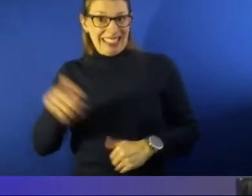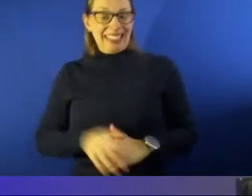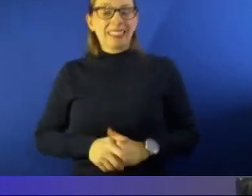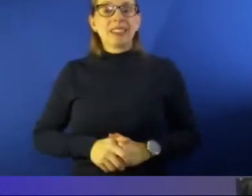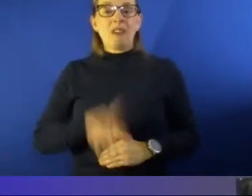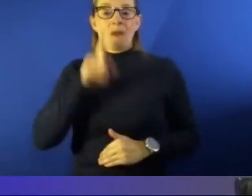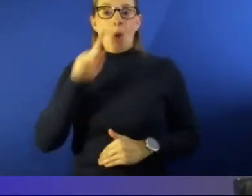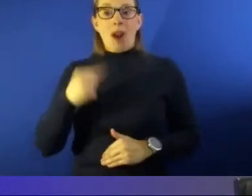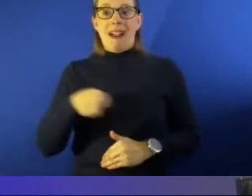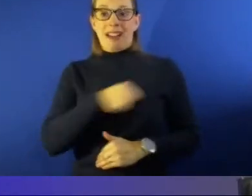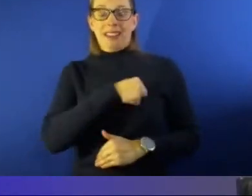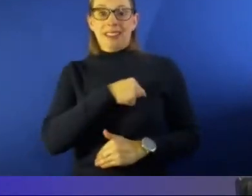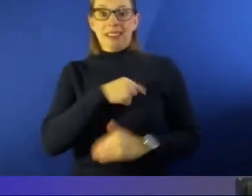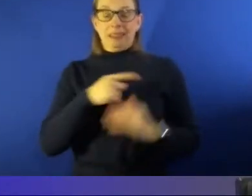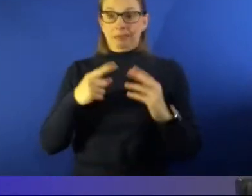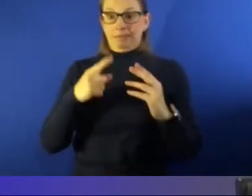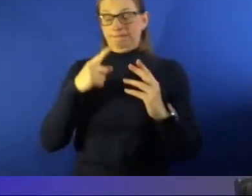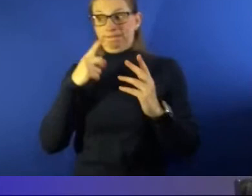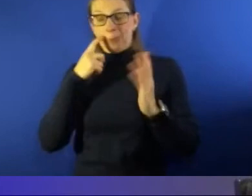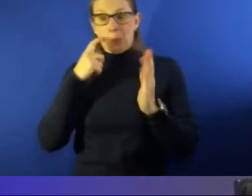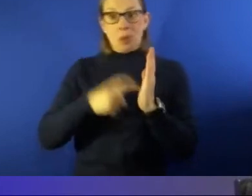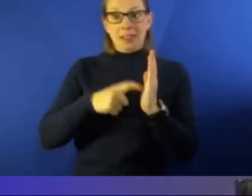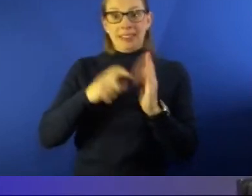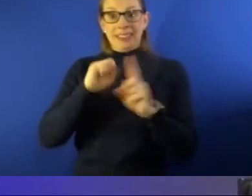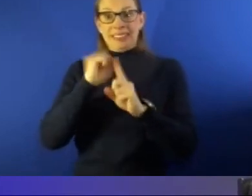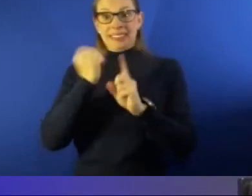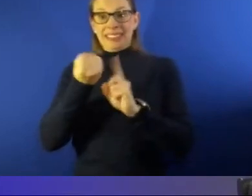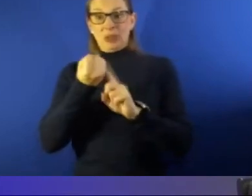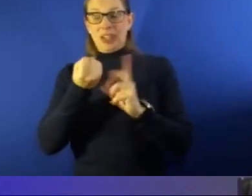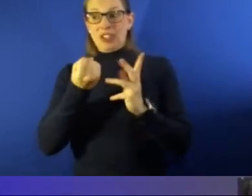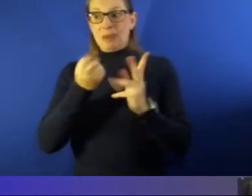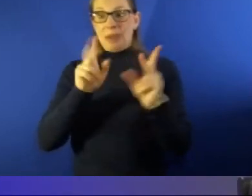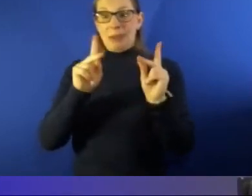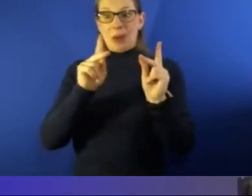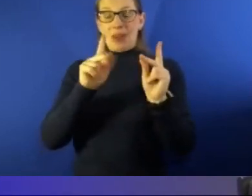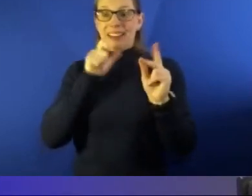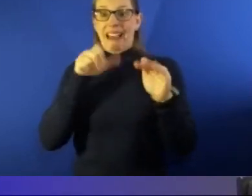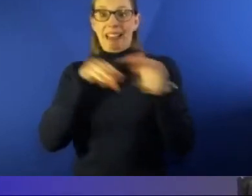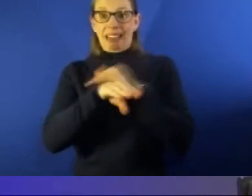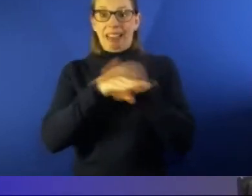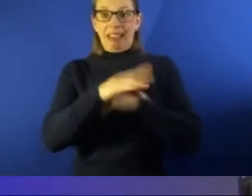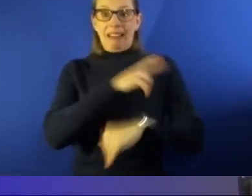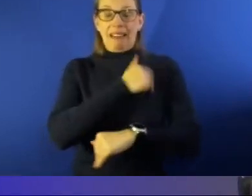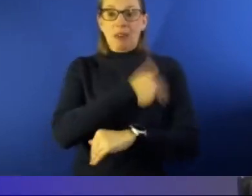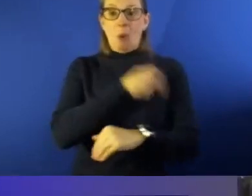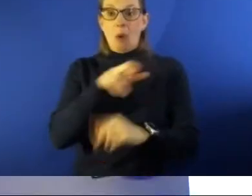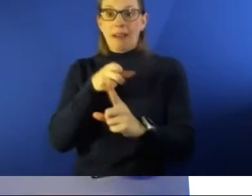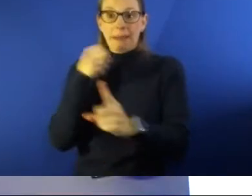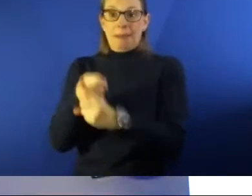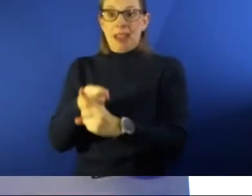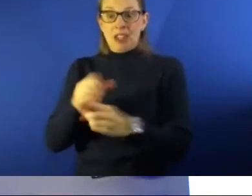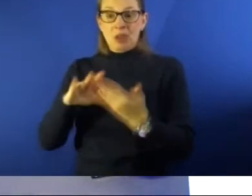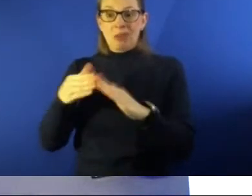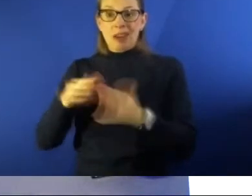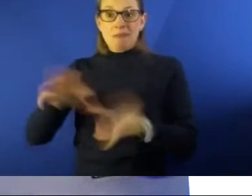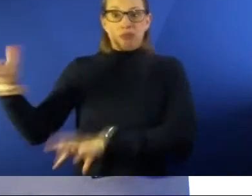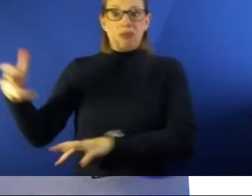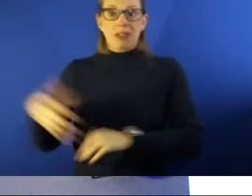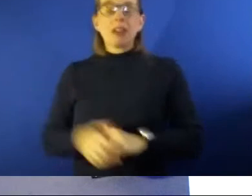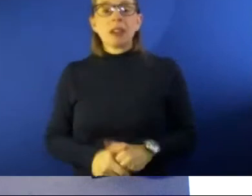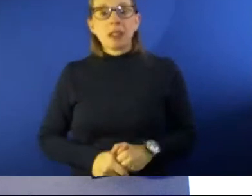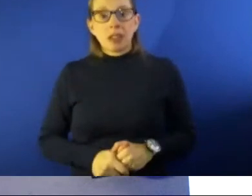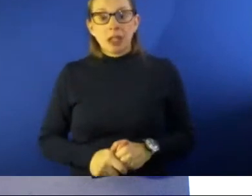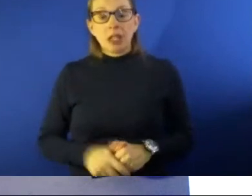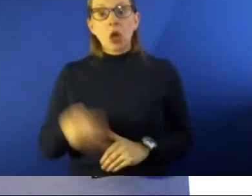a situation where we don't see these big runs on hospitalizations and we don't see these big impacts on the community. So herd immunity is a